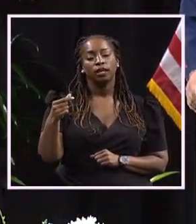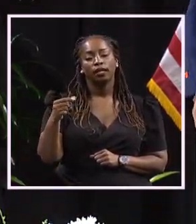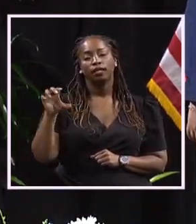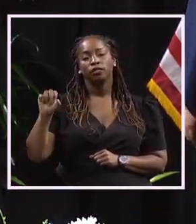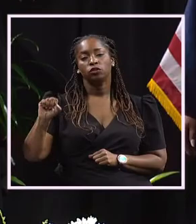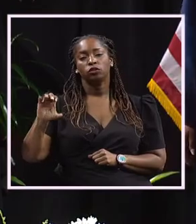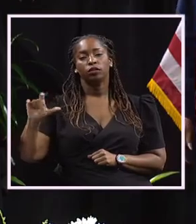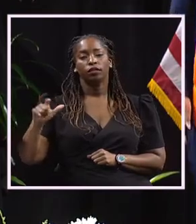M. Ansaldua.